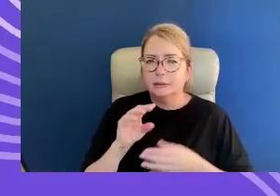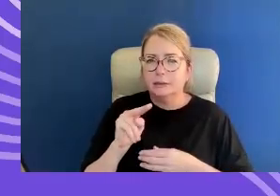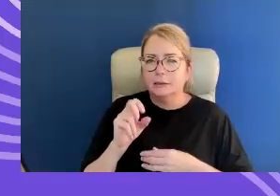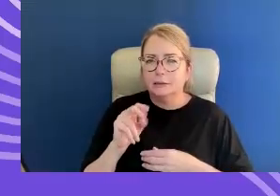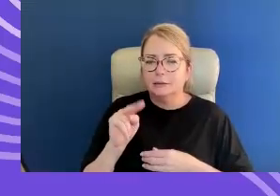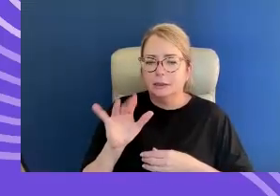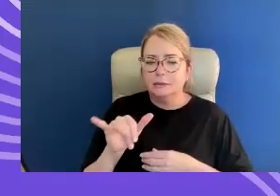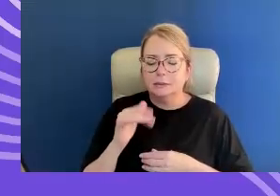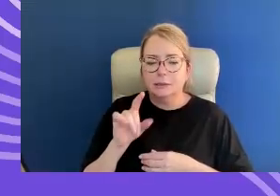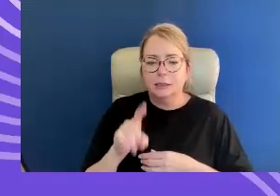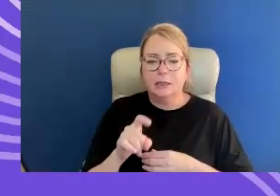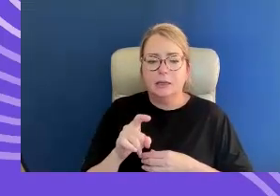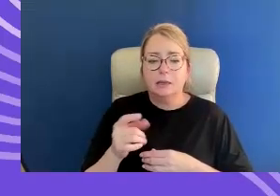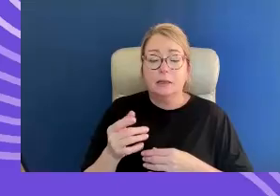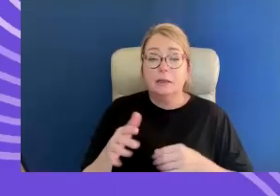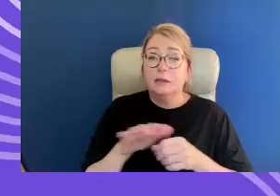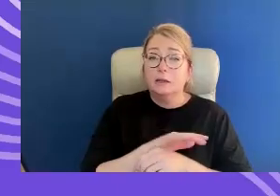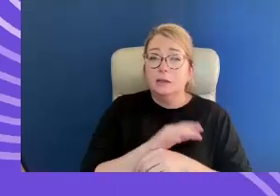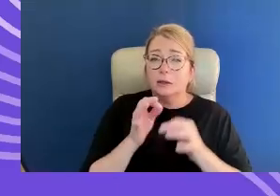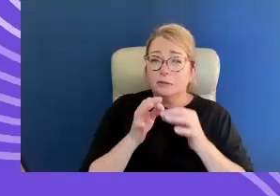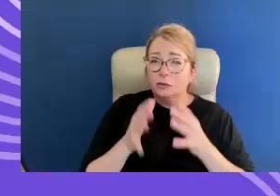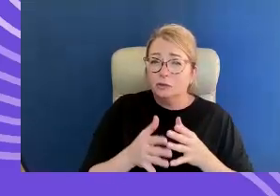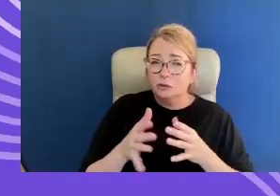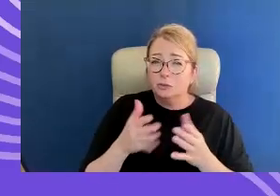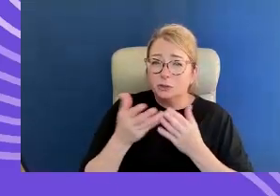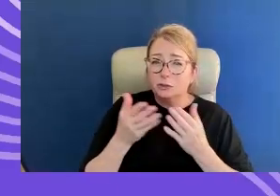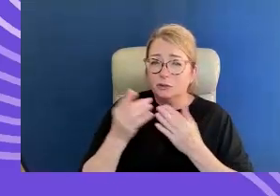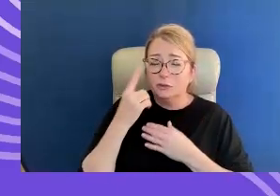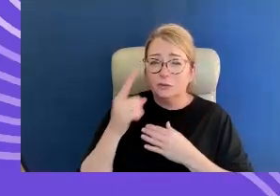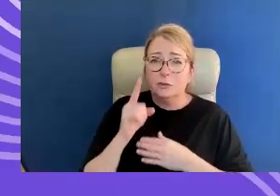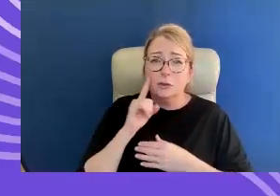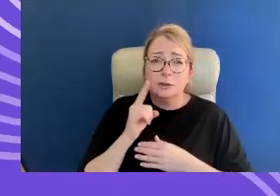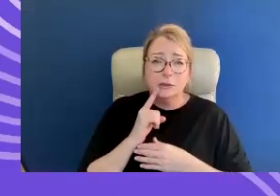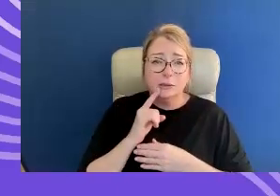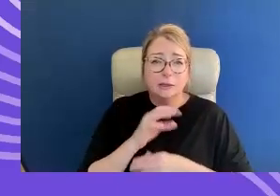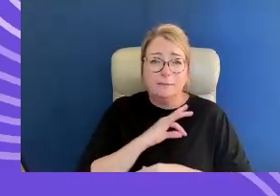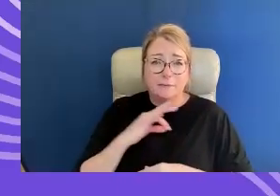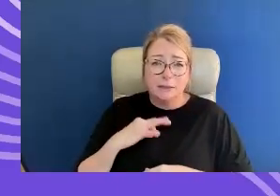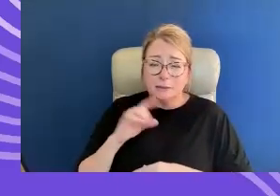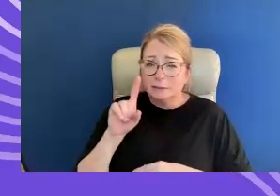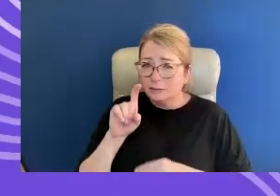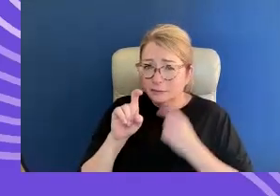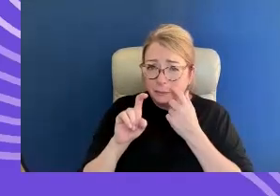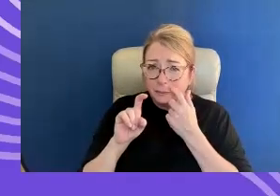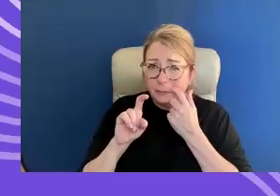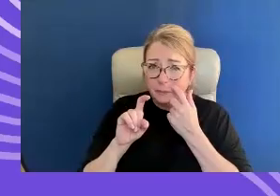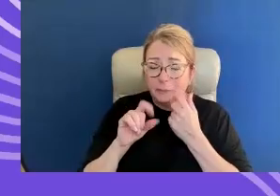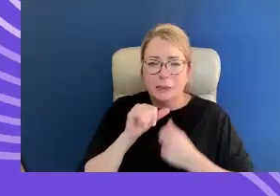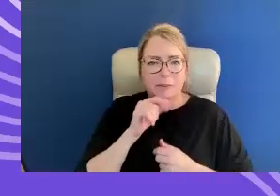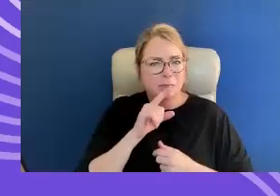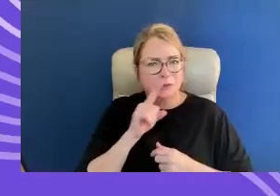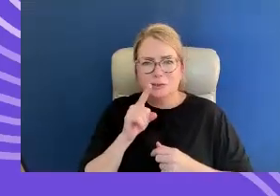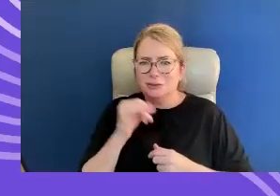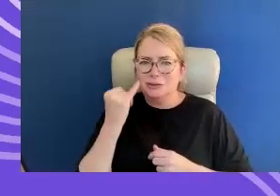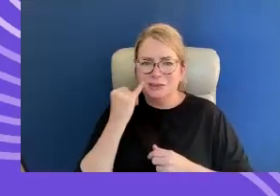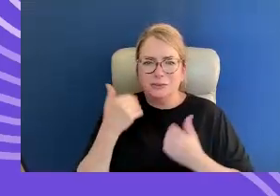if they cover interpreting services for the deaf faculty. And so I'm not sure if we have that answer or if we'll